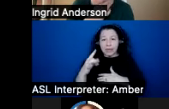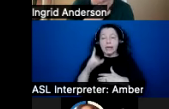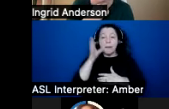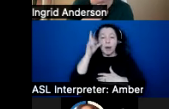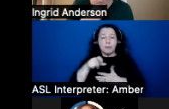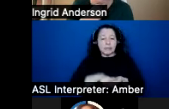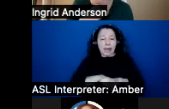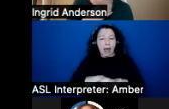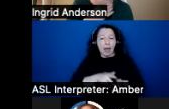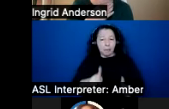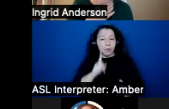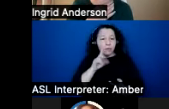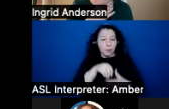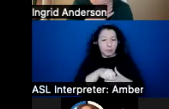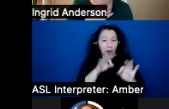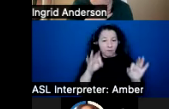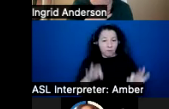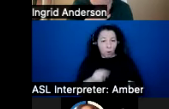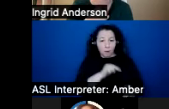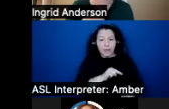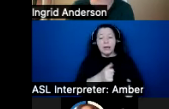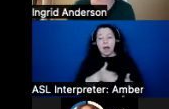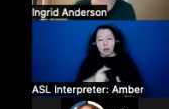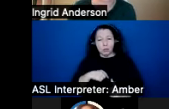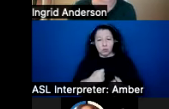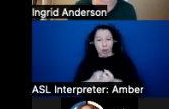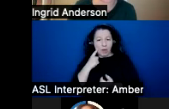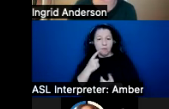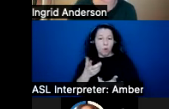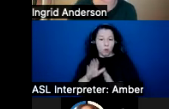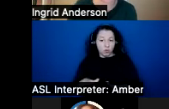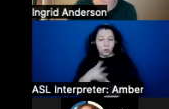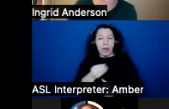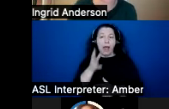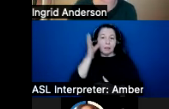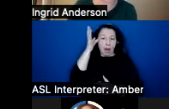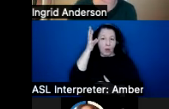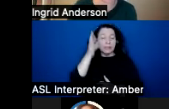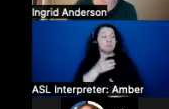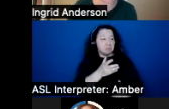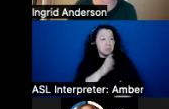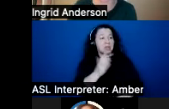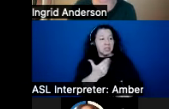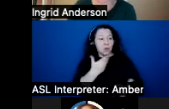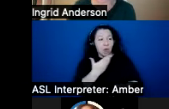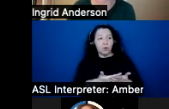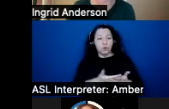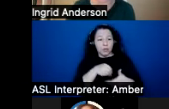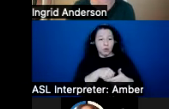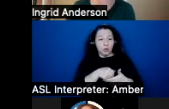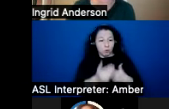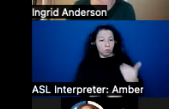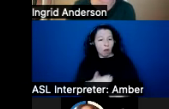permission to participate form, which allows us to advocate for the minor and the parents. Sounds like you have a robust internal